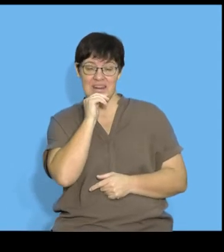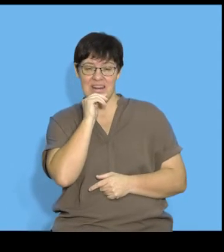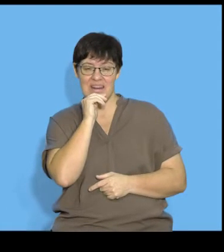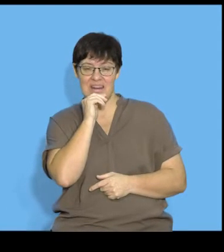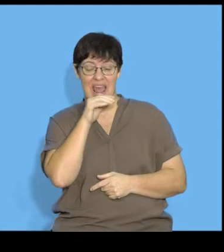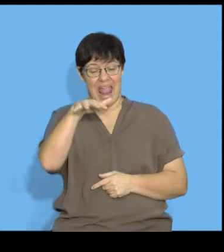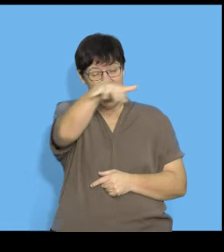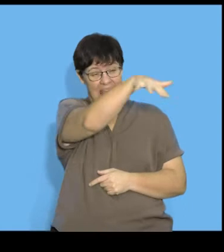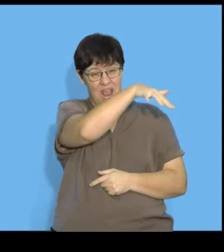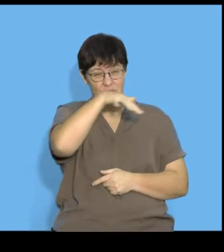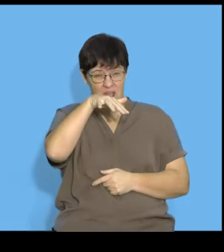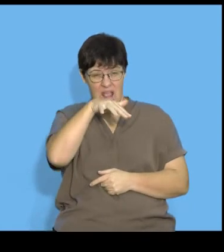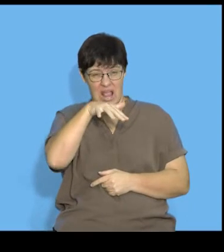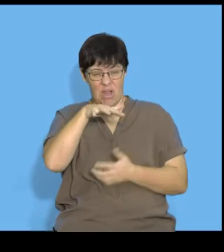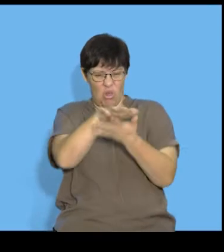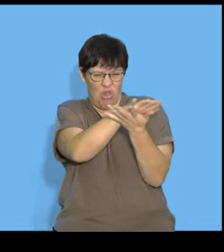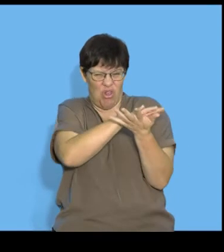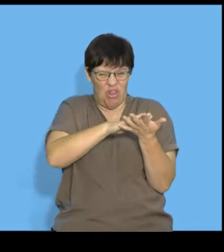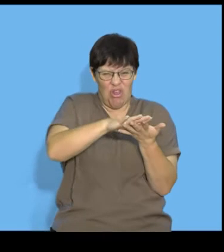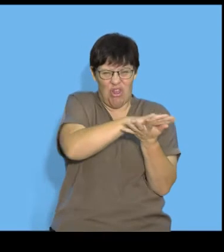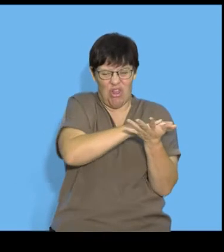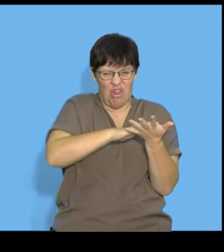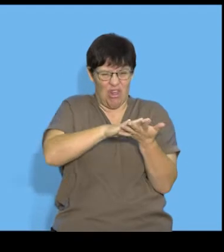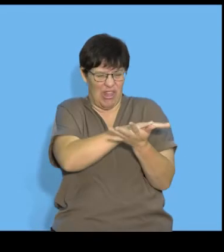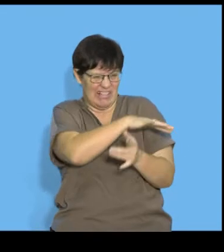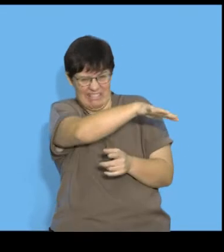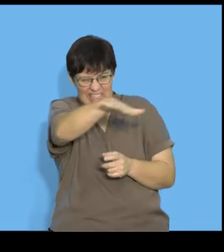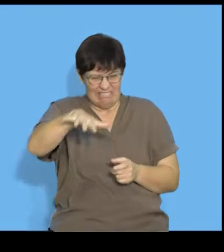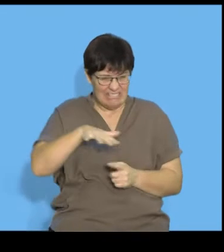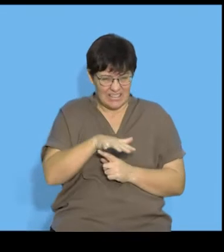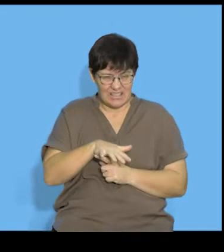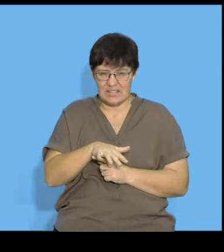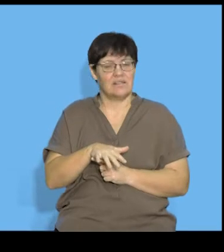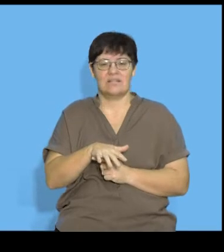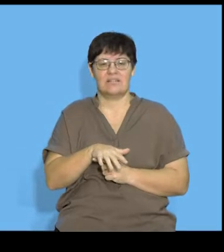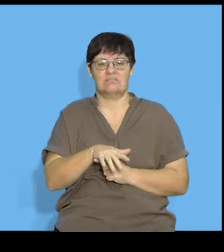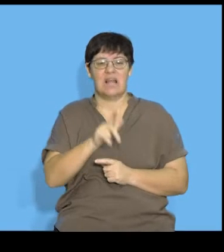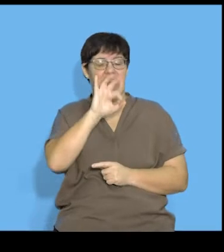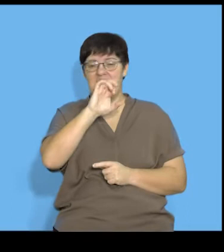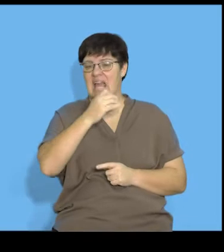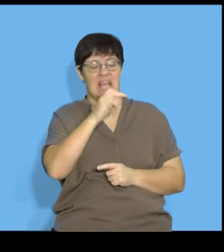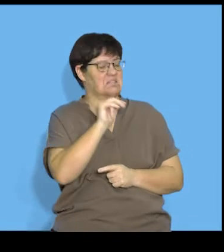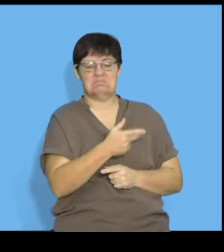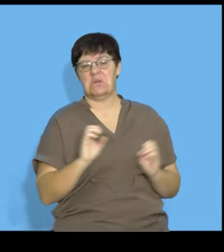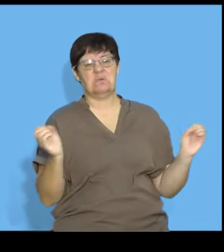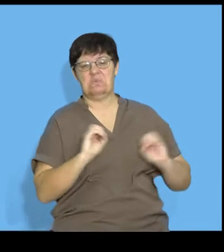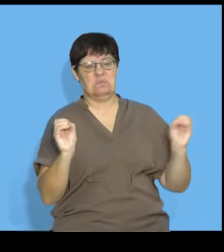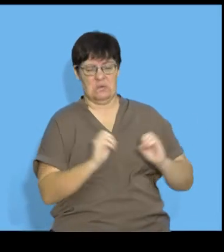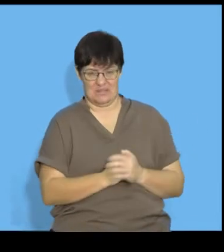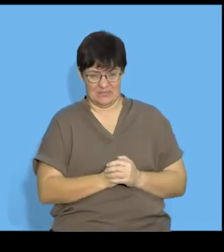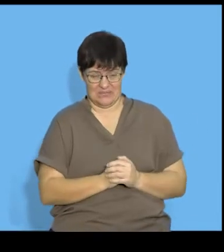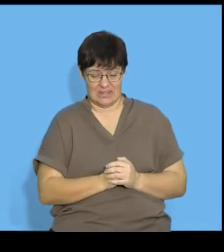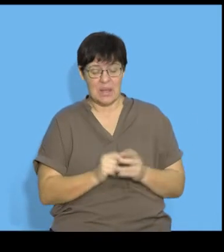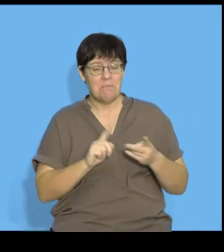area is got dirty and lots of pollution, lichen don't really grow there. If an area's got lots of oxygen and the air is